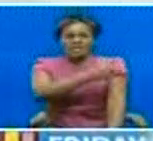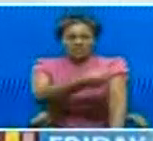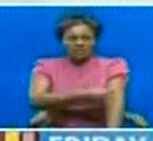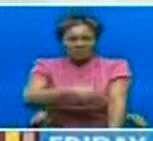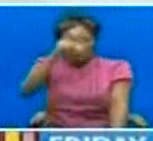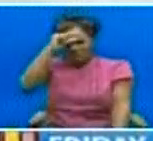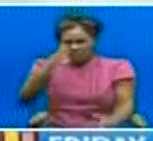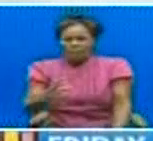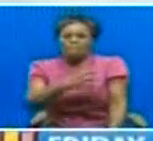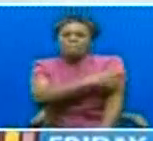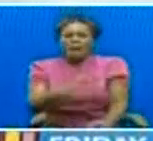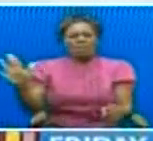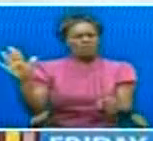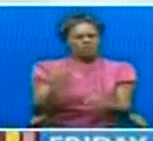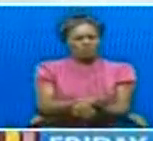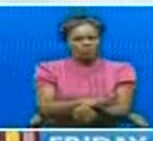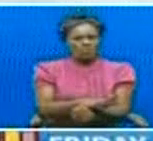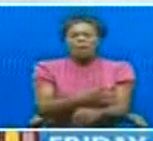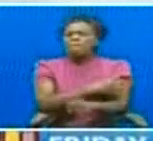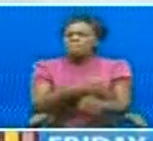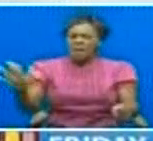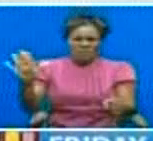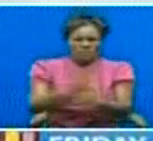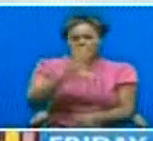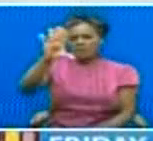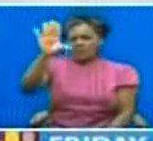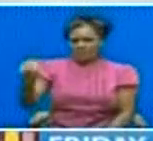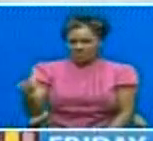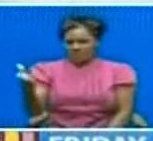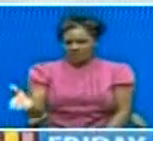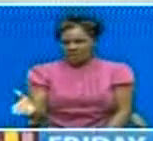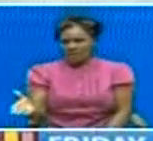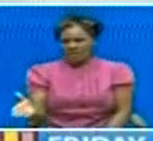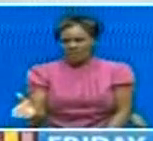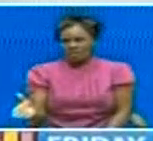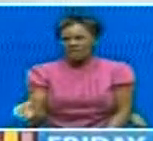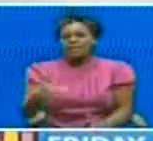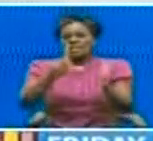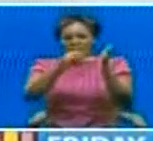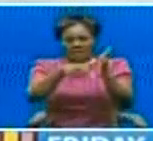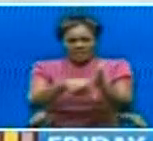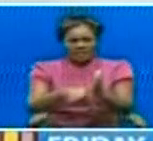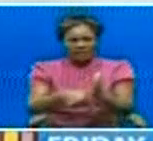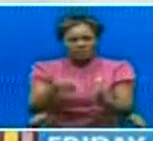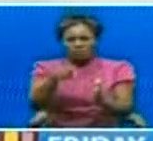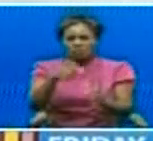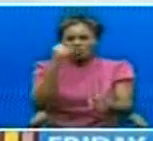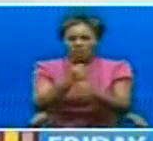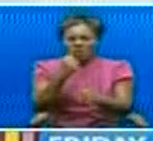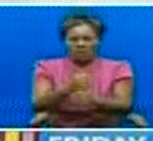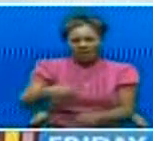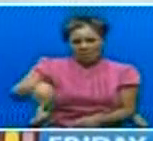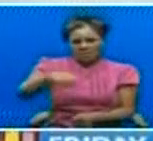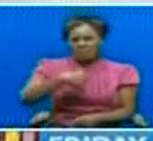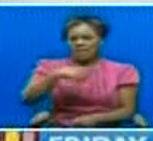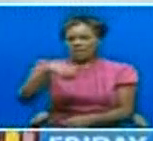are quite powerful. Mm-hmm. They're actually the most powerful politicians in Africa. Mm-hmm. And so, and later on he said, why don't you also work for us? So I